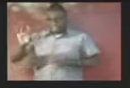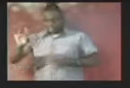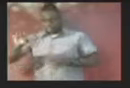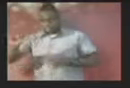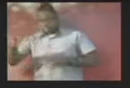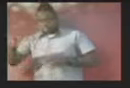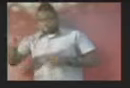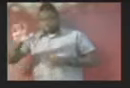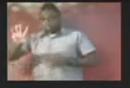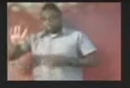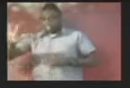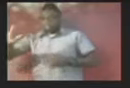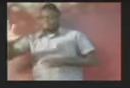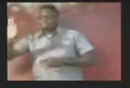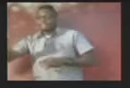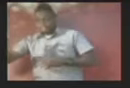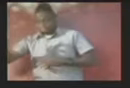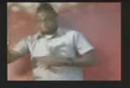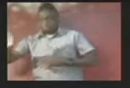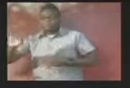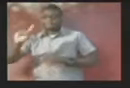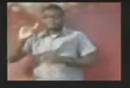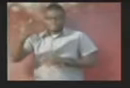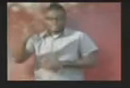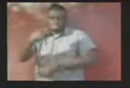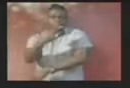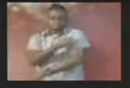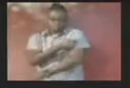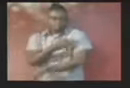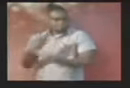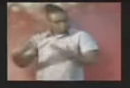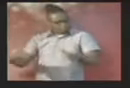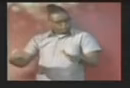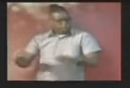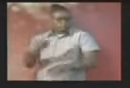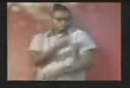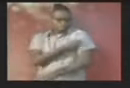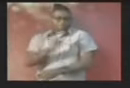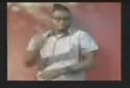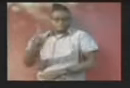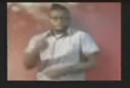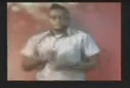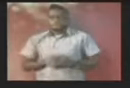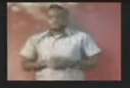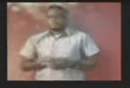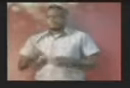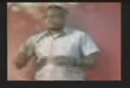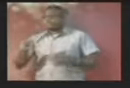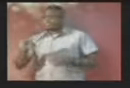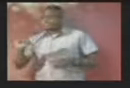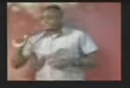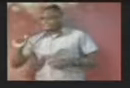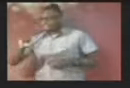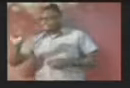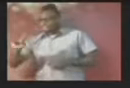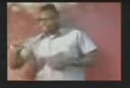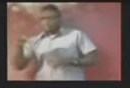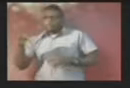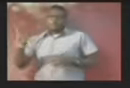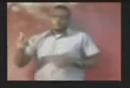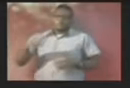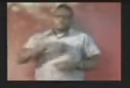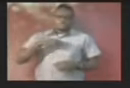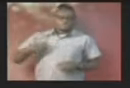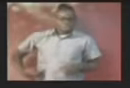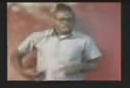98,559 persons receiving their first dose with either the Sinopharm vaccine or the AstraZeneca, and total persons